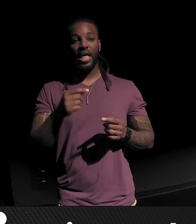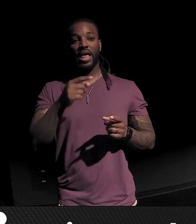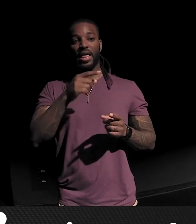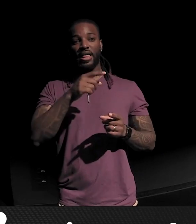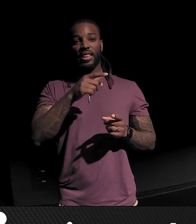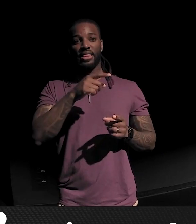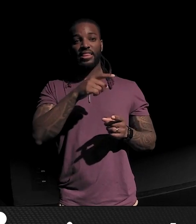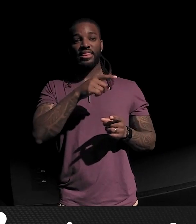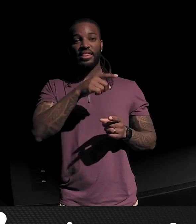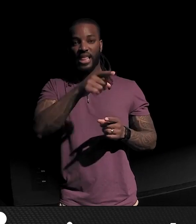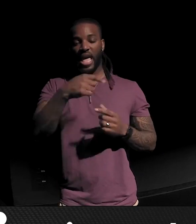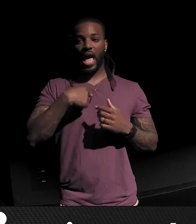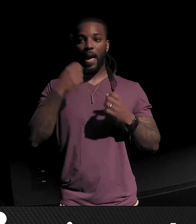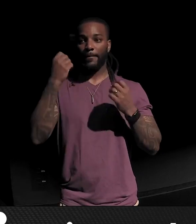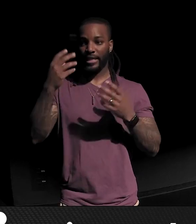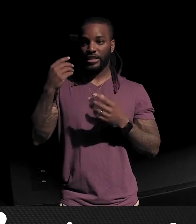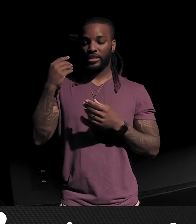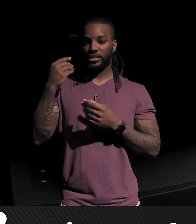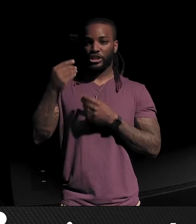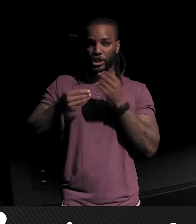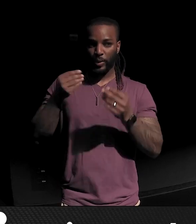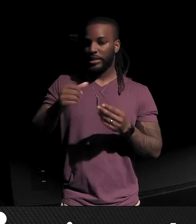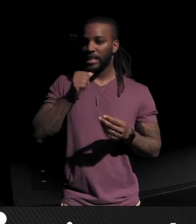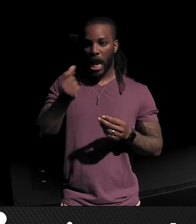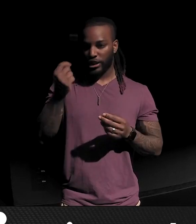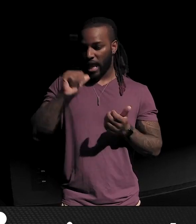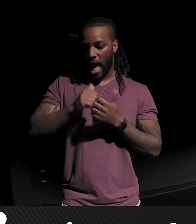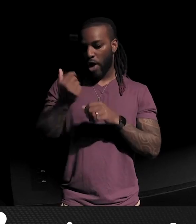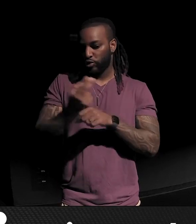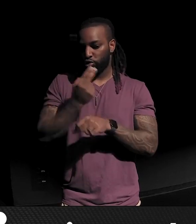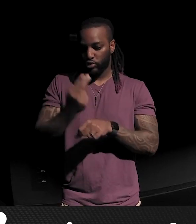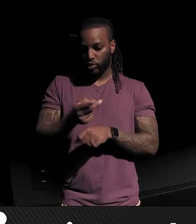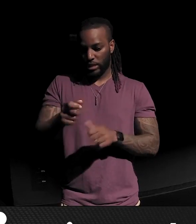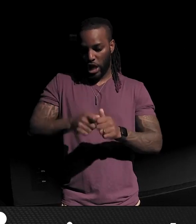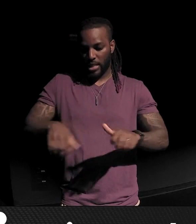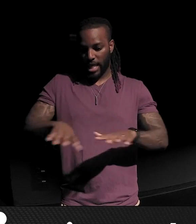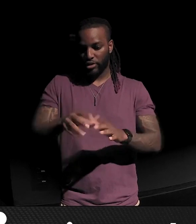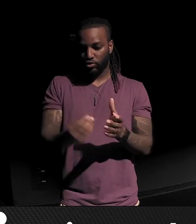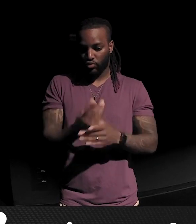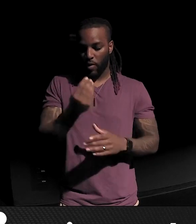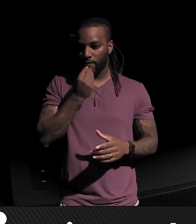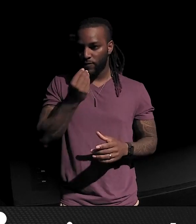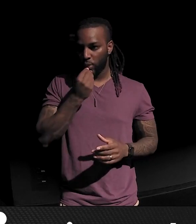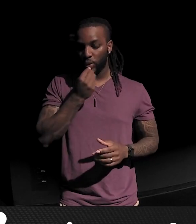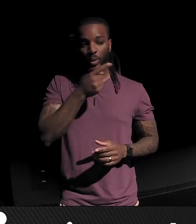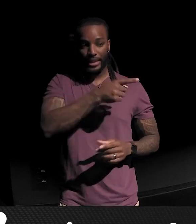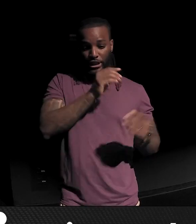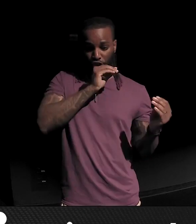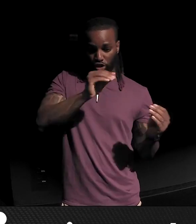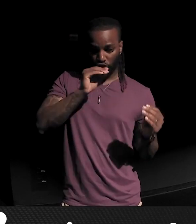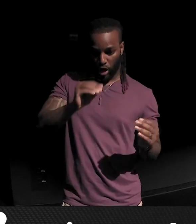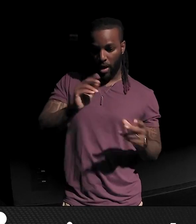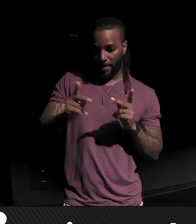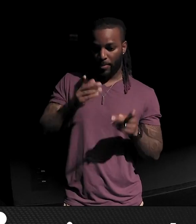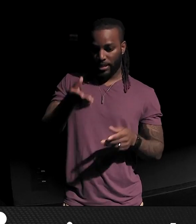had generations that didn't understand how to use the land to provide for themselves. And so he was using his skills in that area to reach people for Jesus and